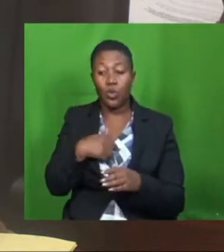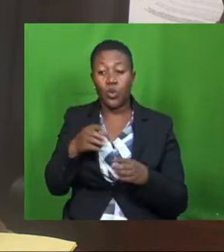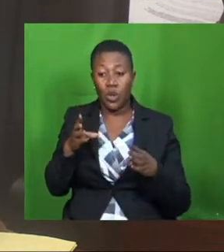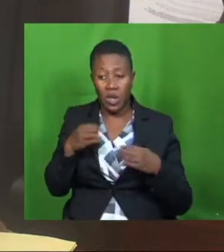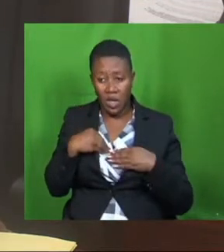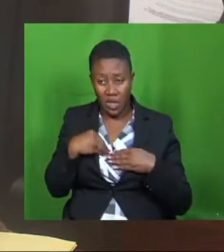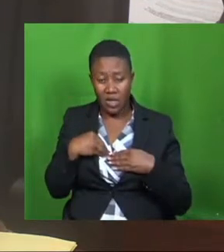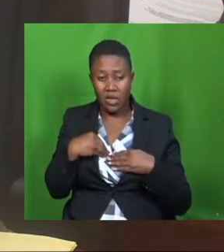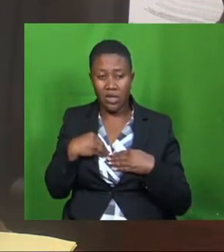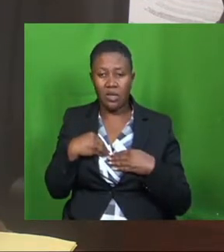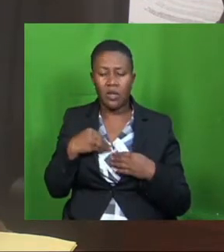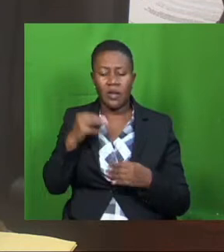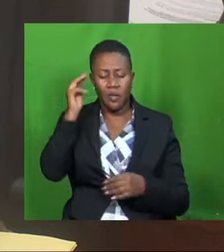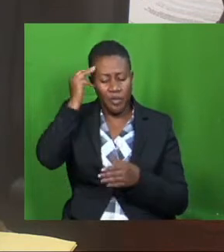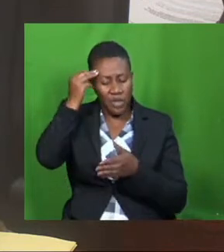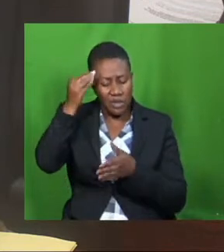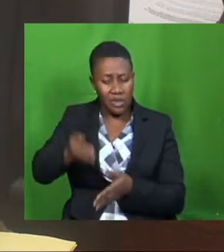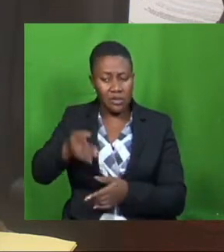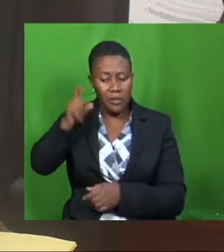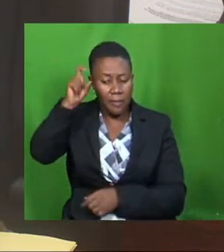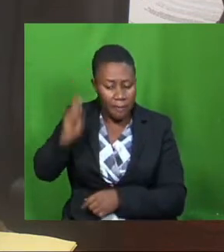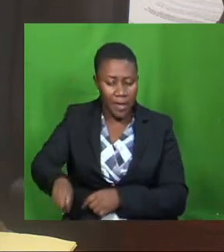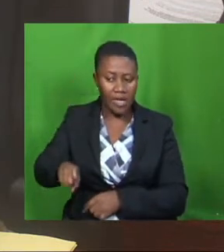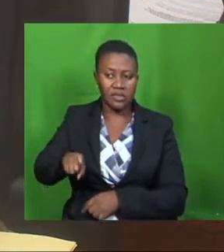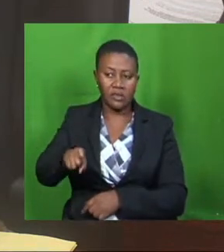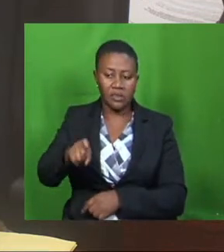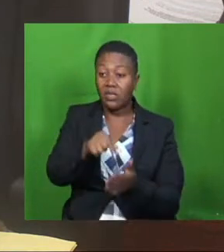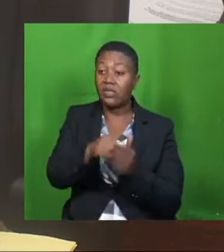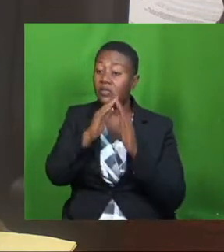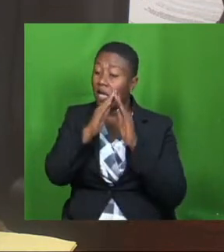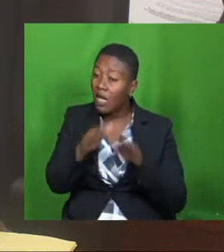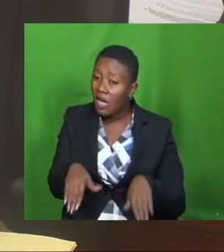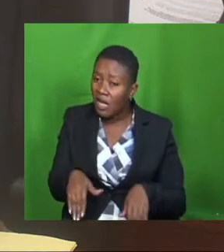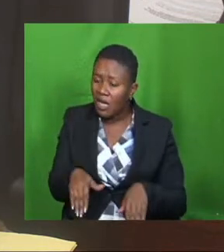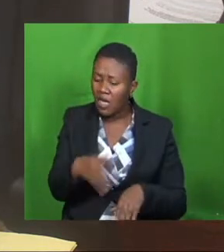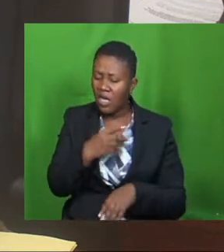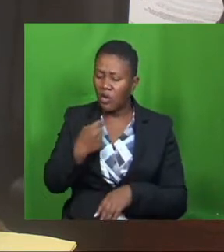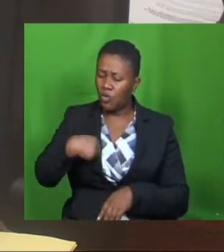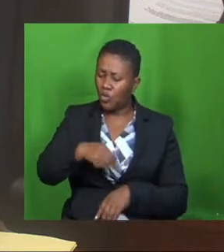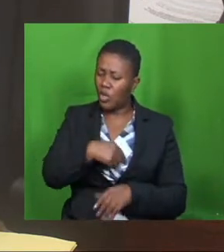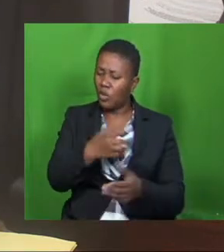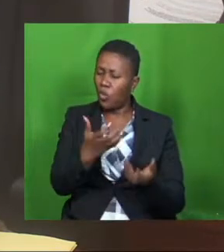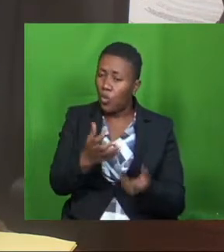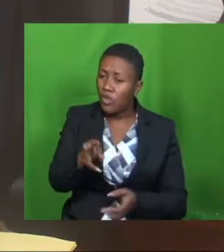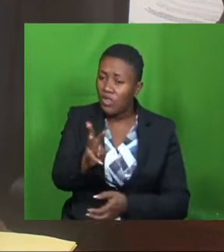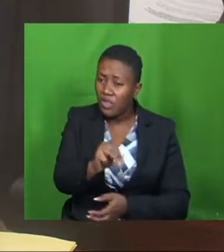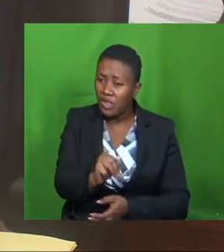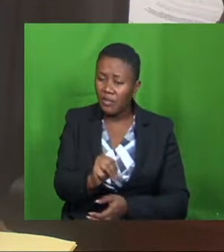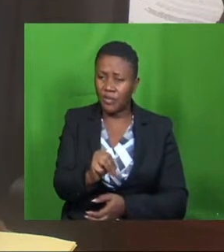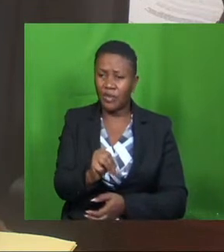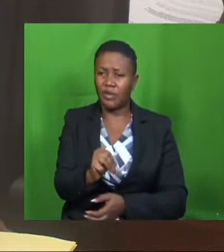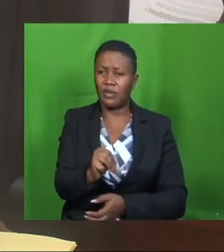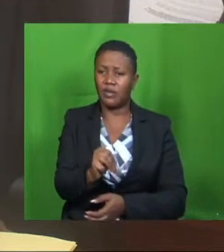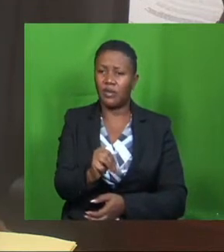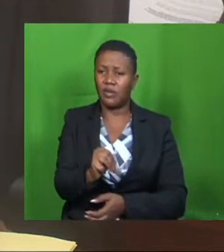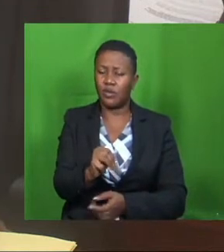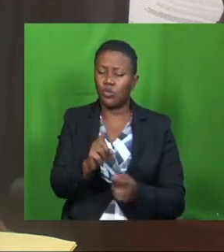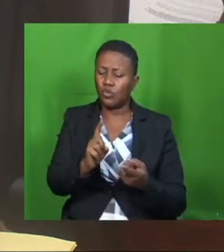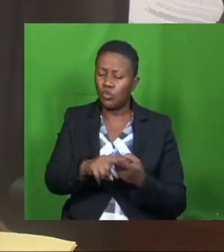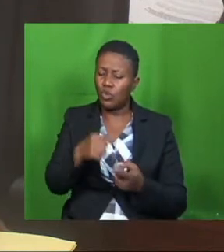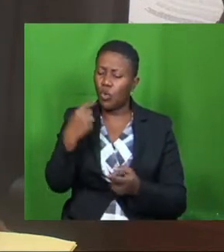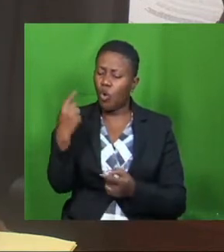not personal to the minister. In any event, presentation of a paper done by